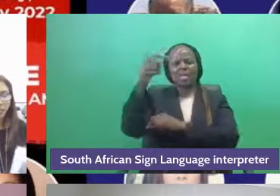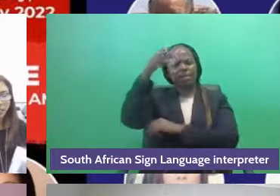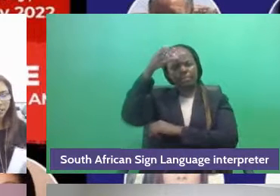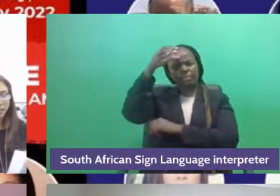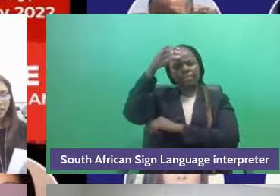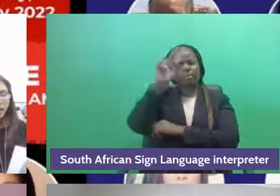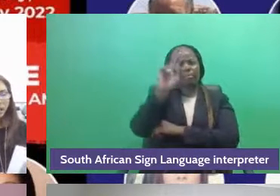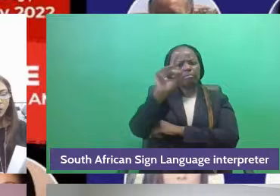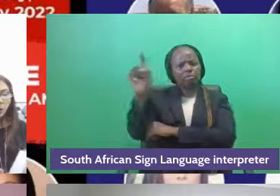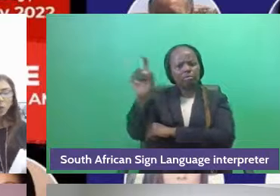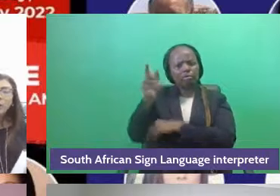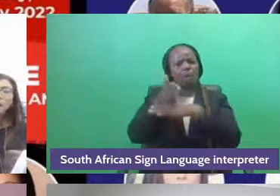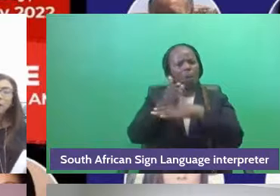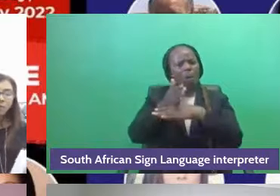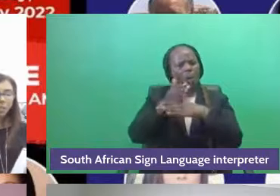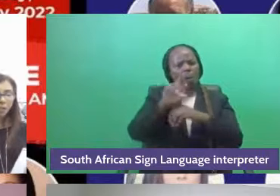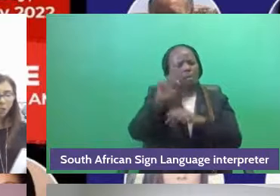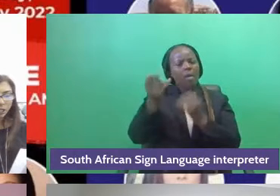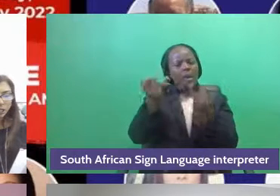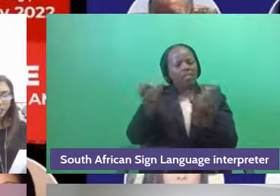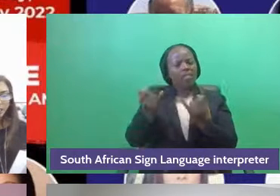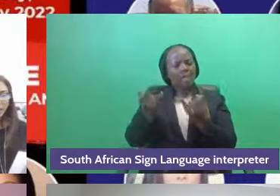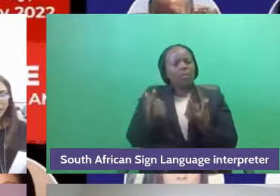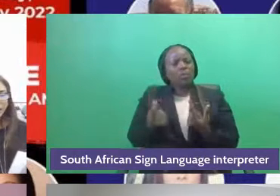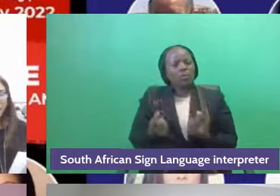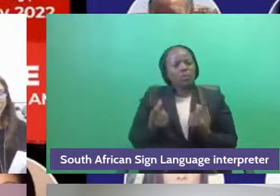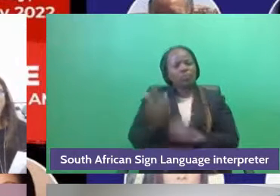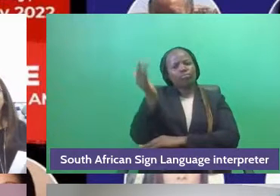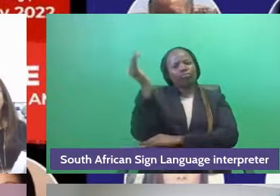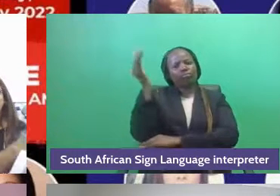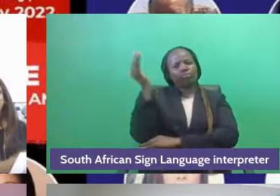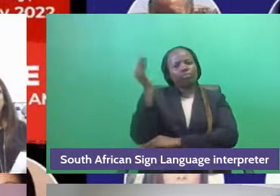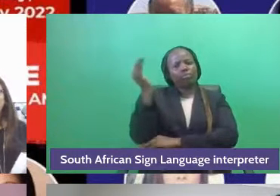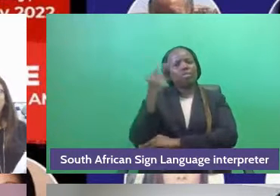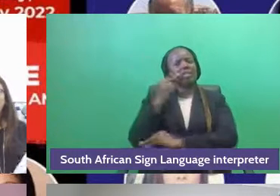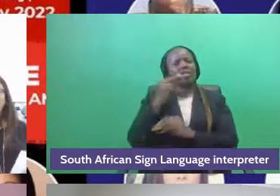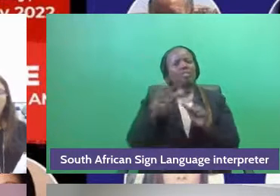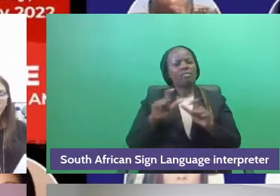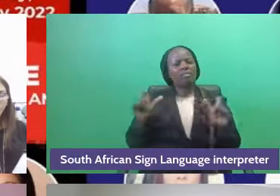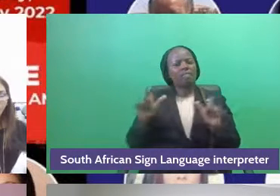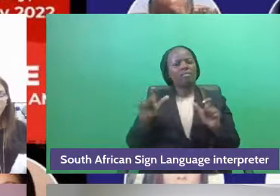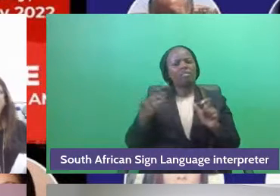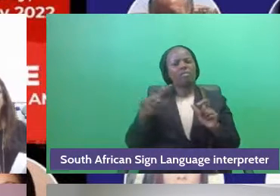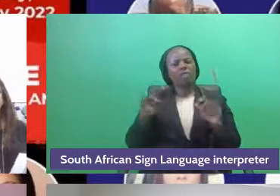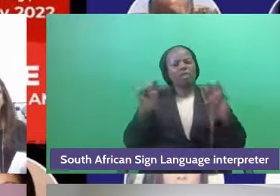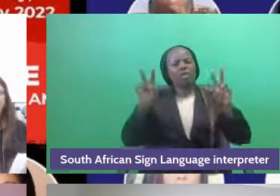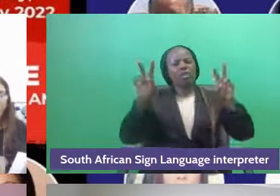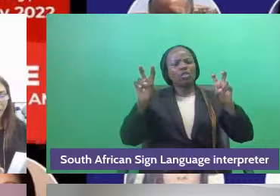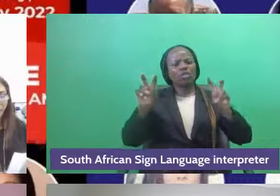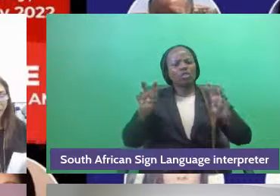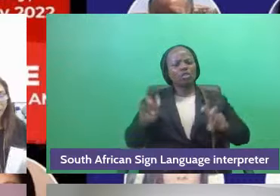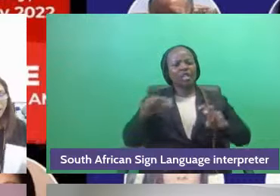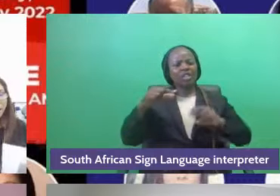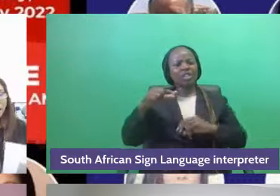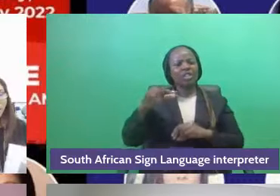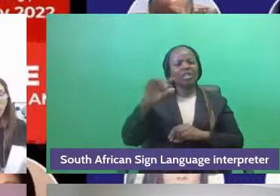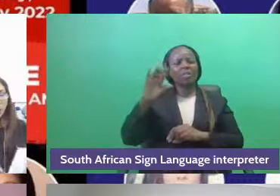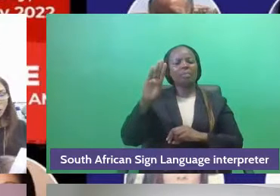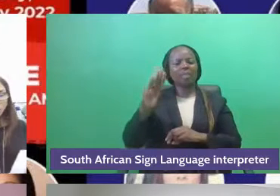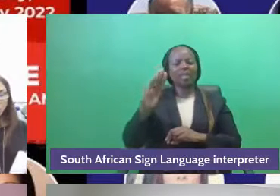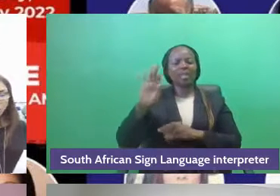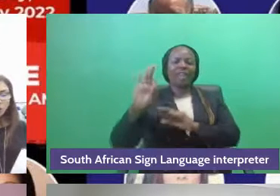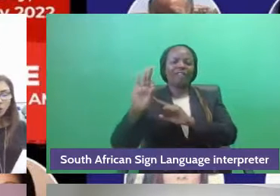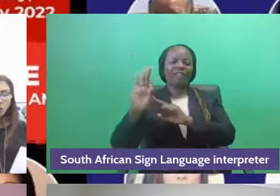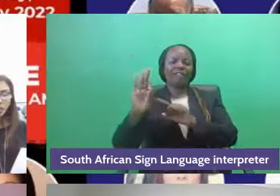respective fields, and we invite them to then address the deaf attendees on a range of GBF-related topics.